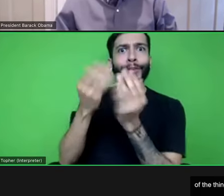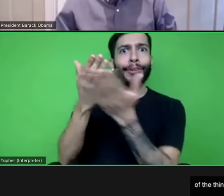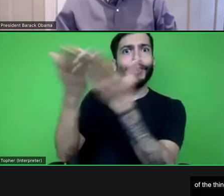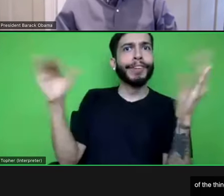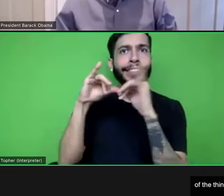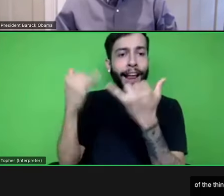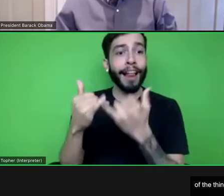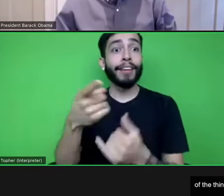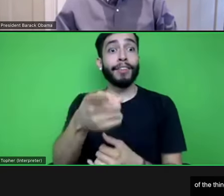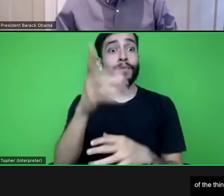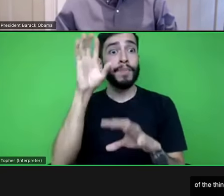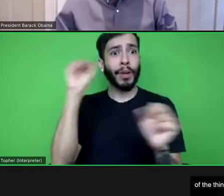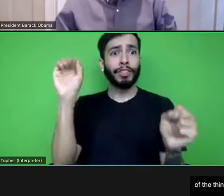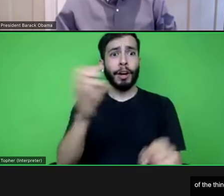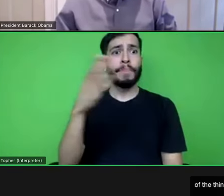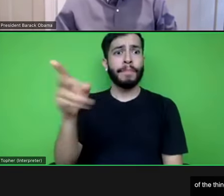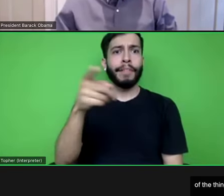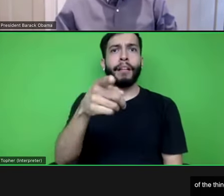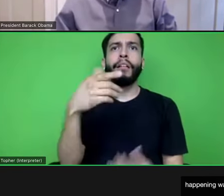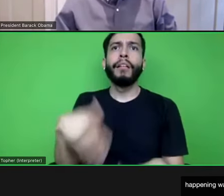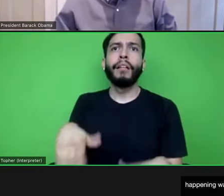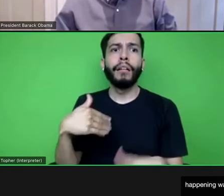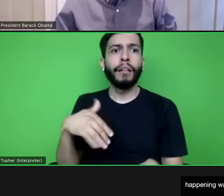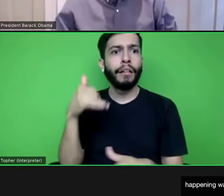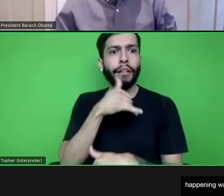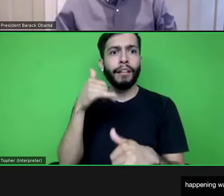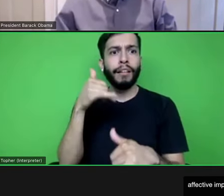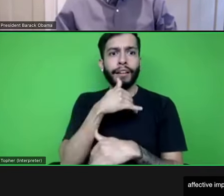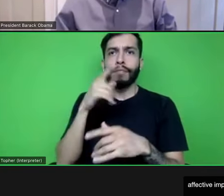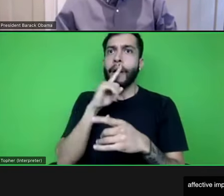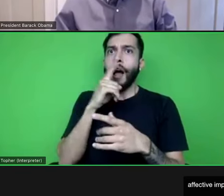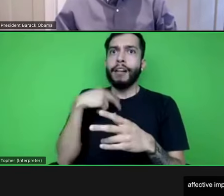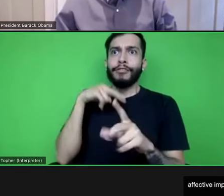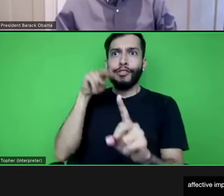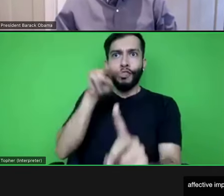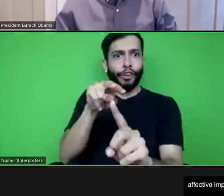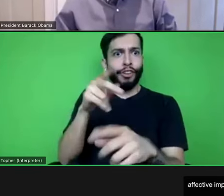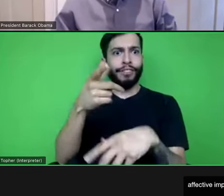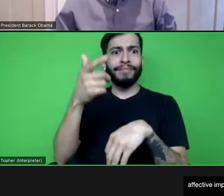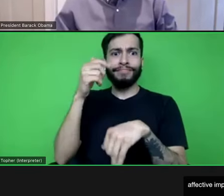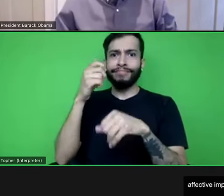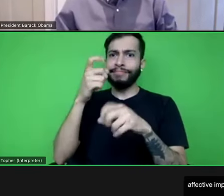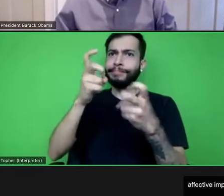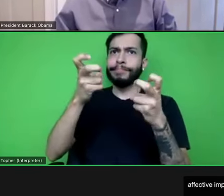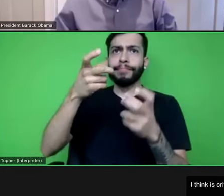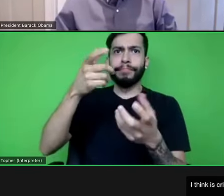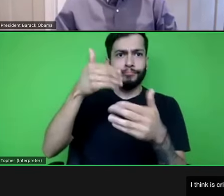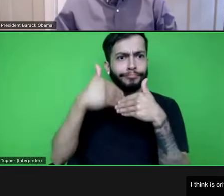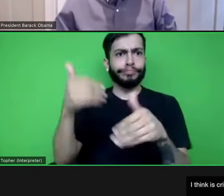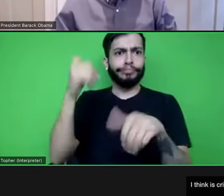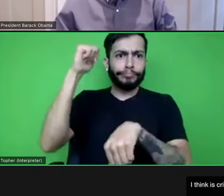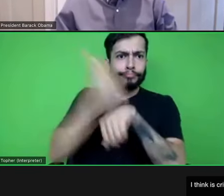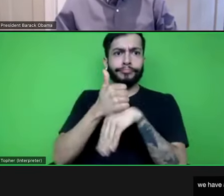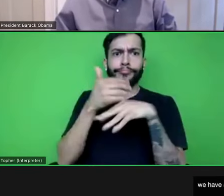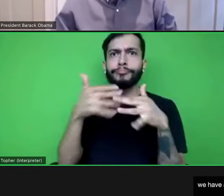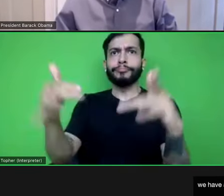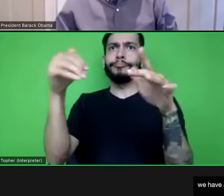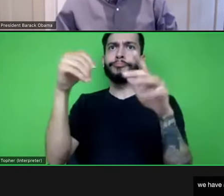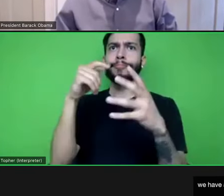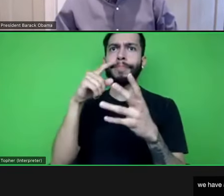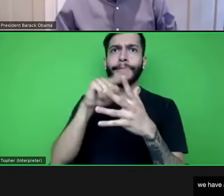effective implementation, which I think is critical. And because we have an international audience, I think there are some very